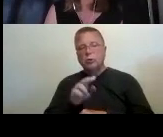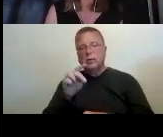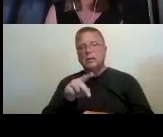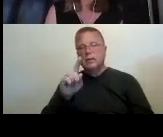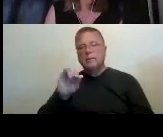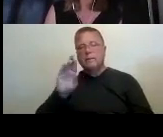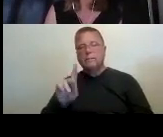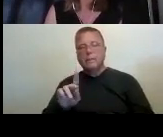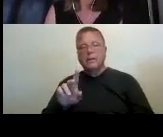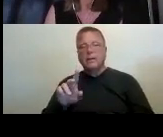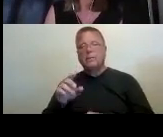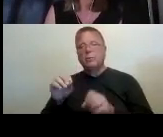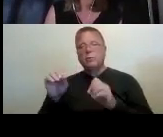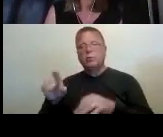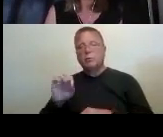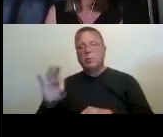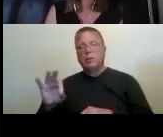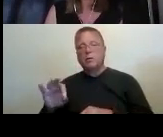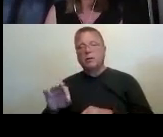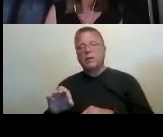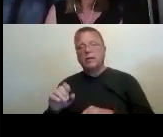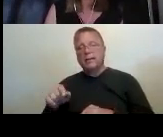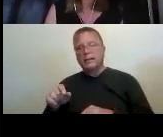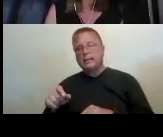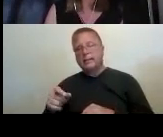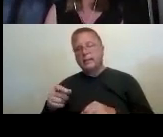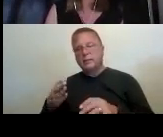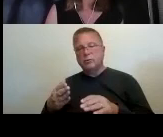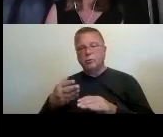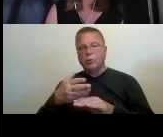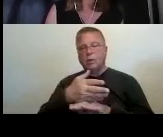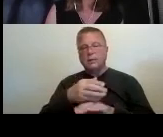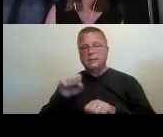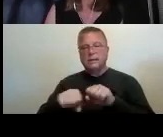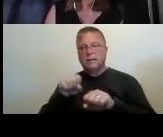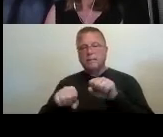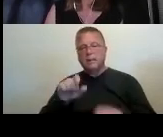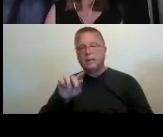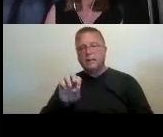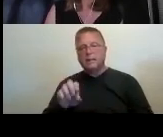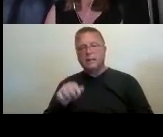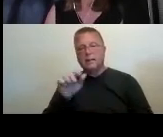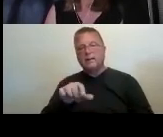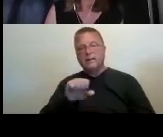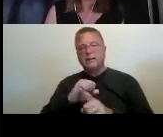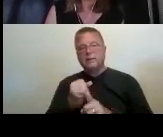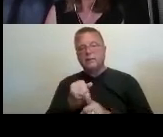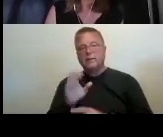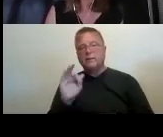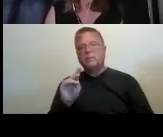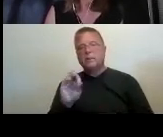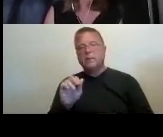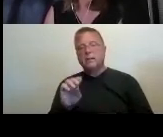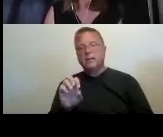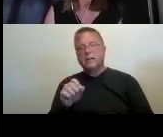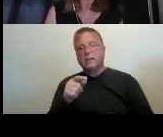off, and they're needing to traverse across that bike lane. And so in that case, the bike lane is, so we could imagine it